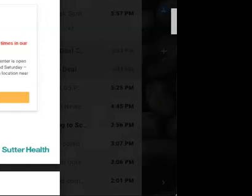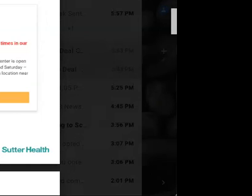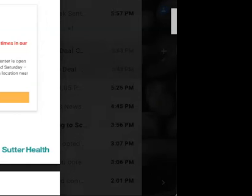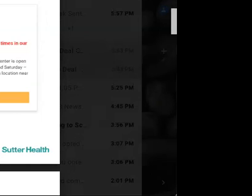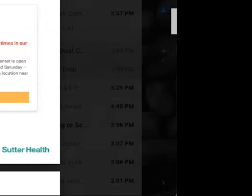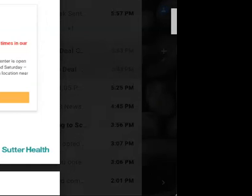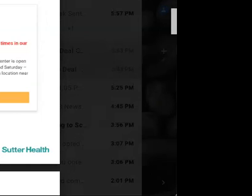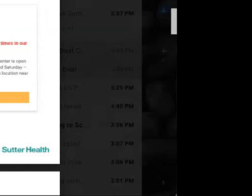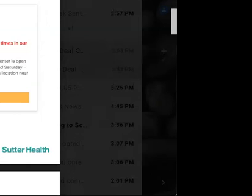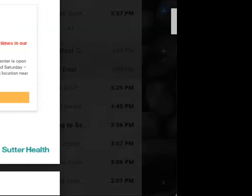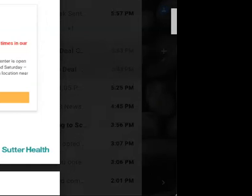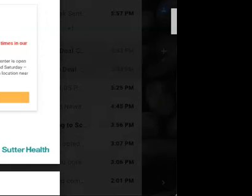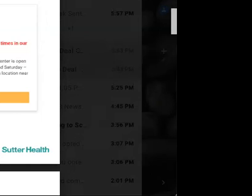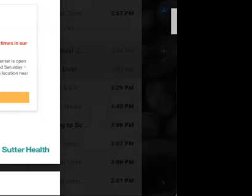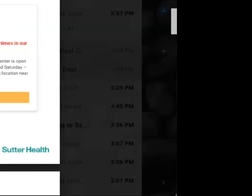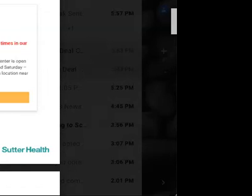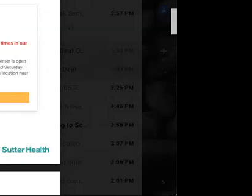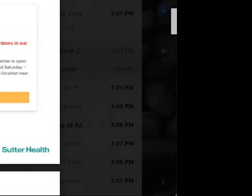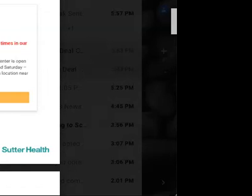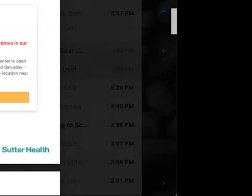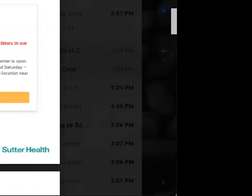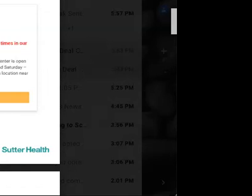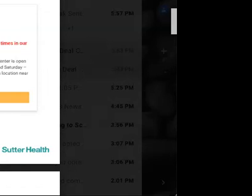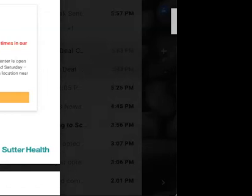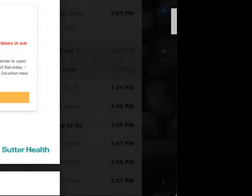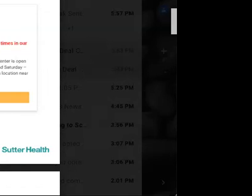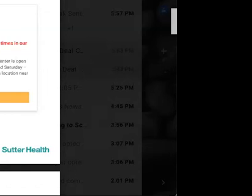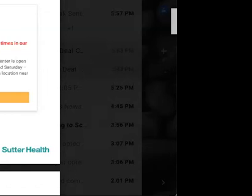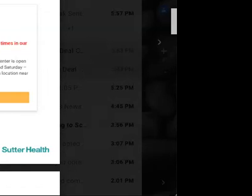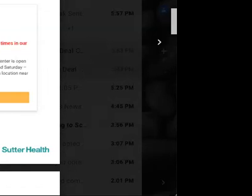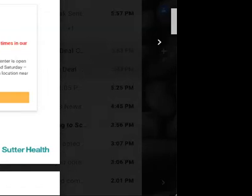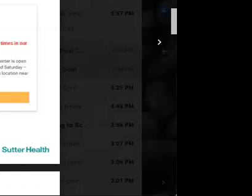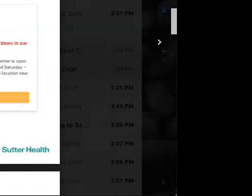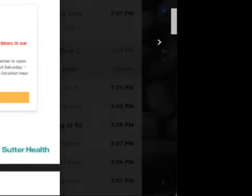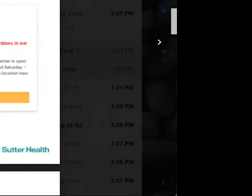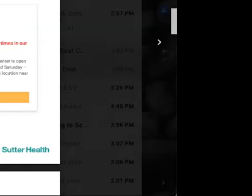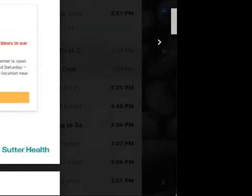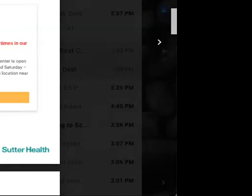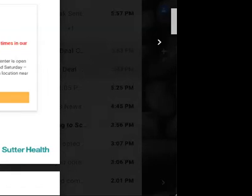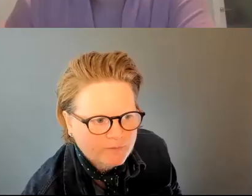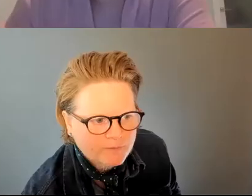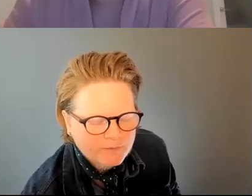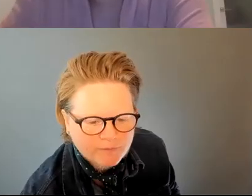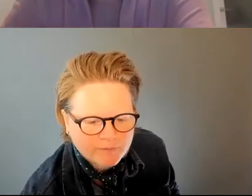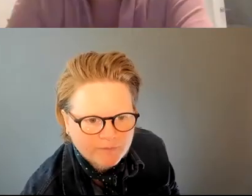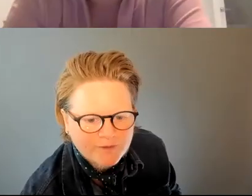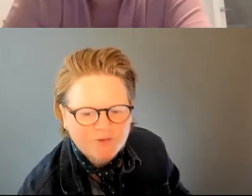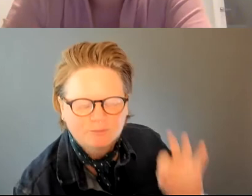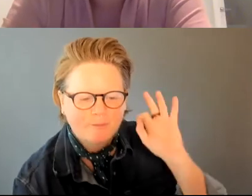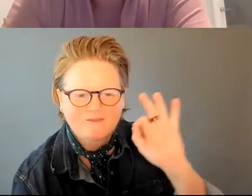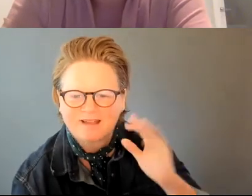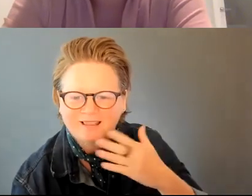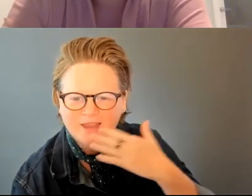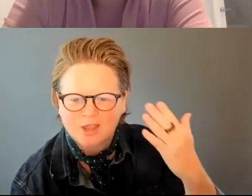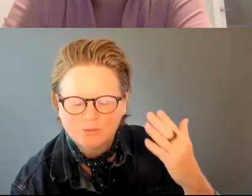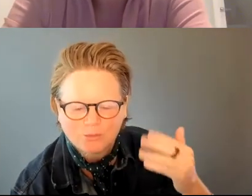So I can still see your slides, actually. Is there any way that you could stop sharing your screen, Dr. Chang? Absolutely. Here we go. There we